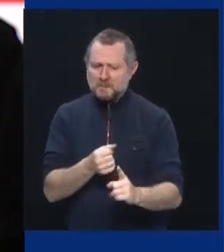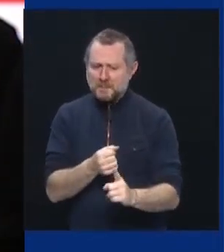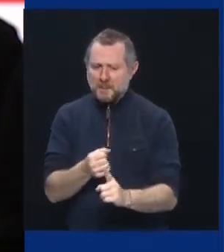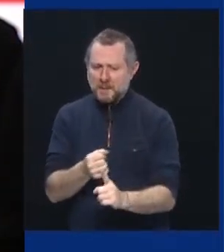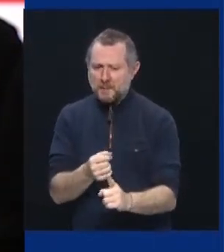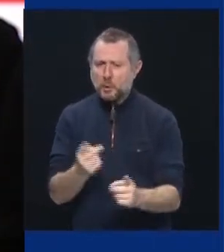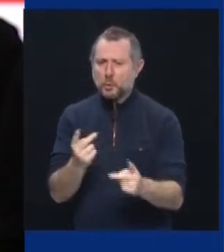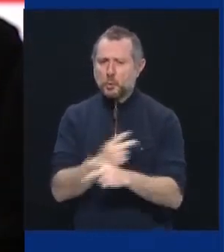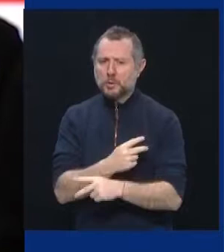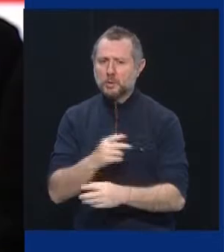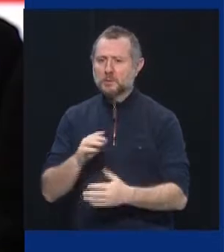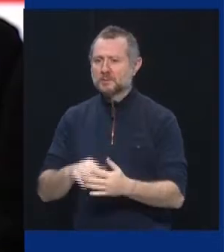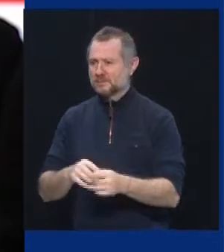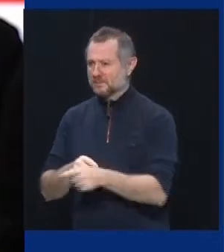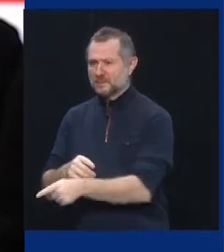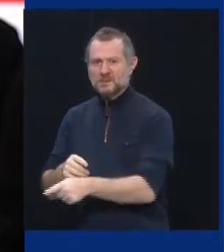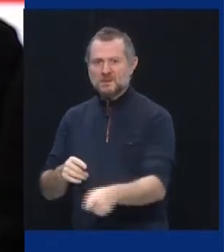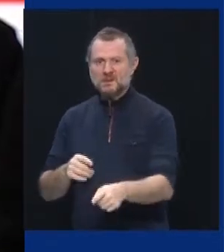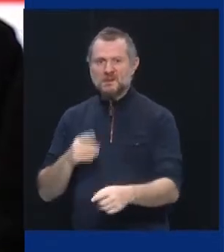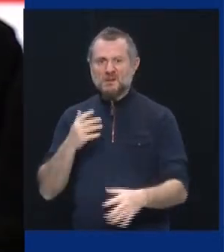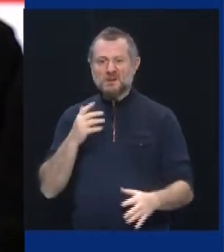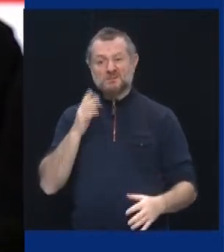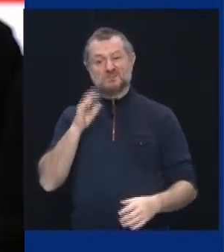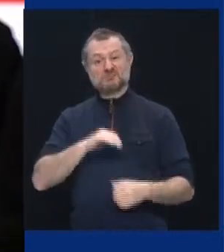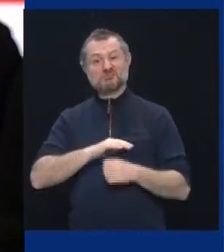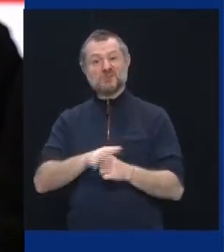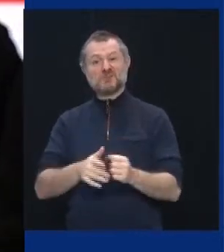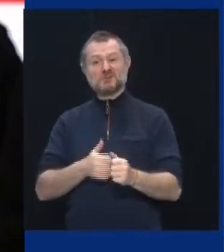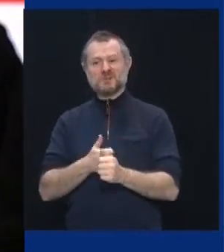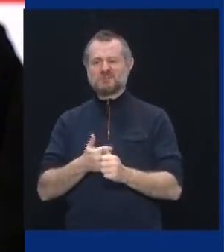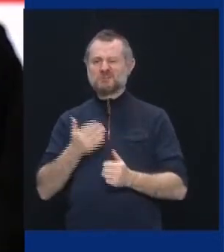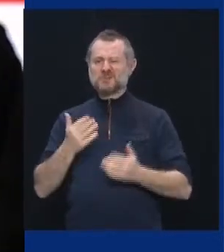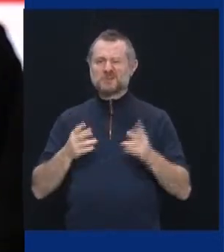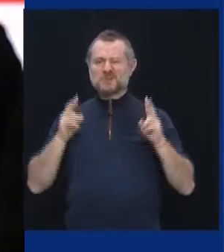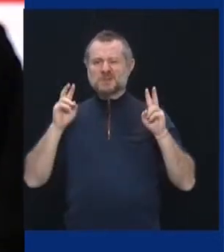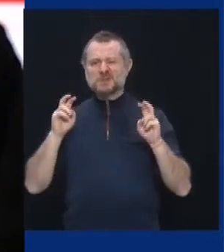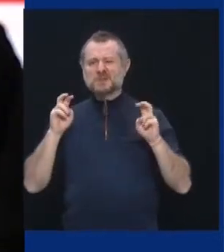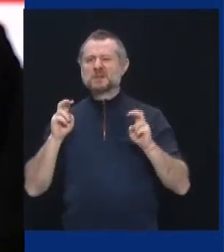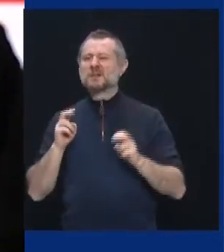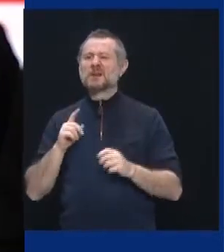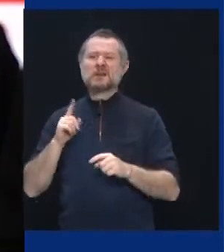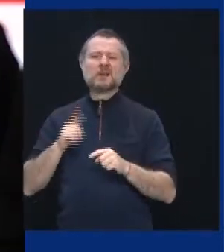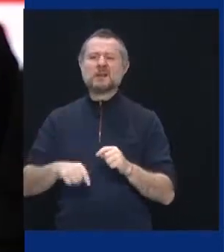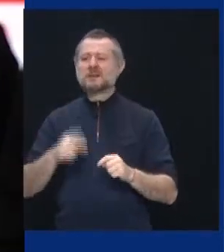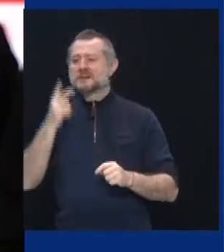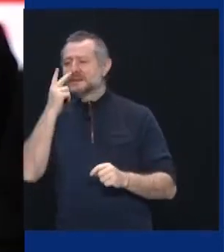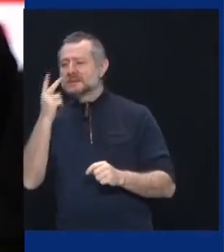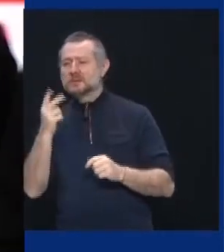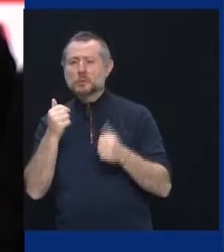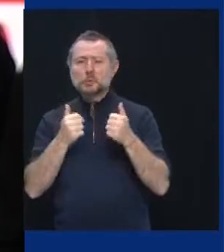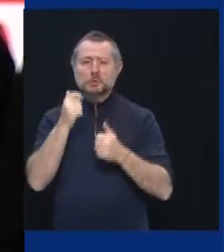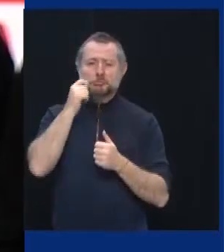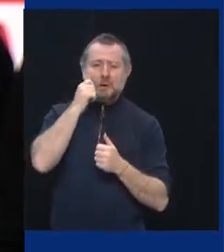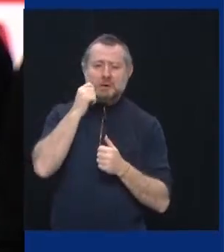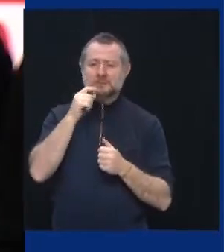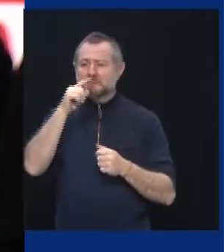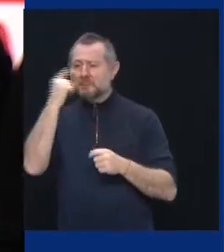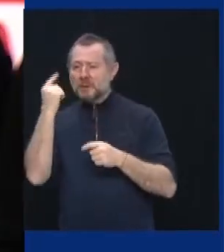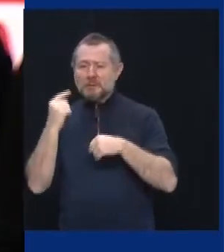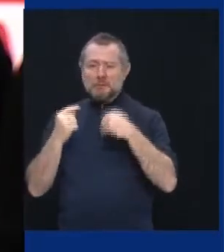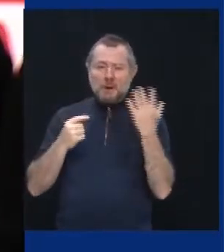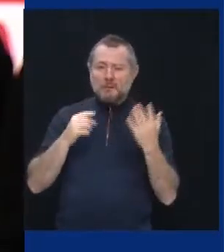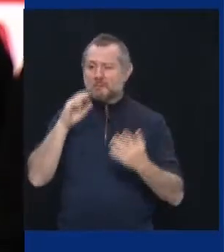COVID may be race blind, ethnic blind, but COVID found the inequity in